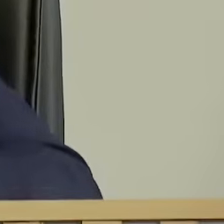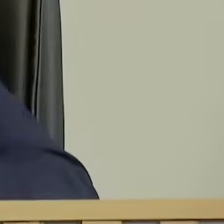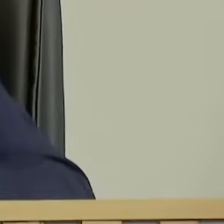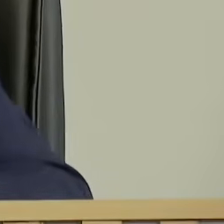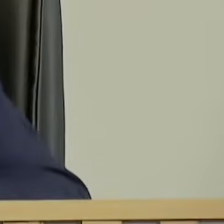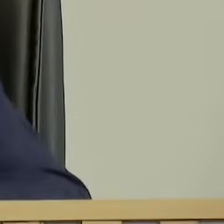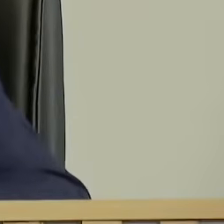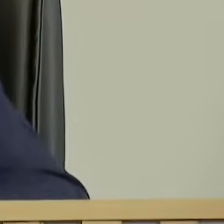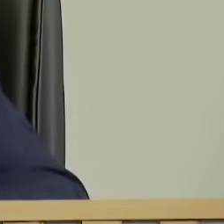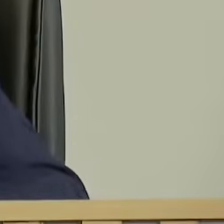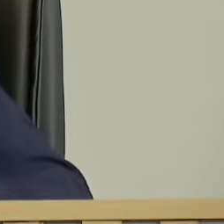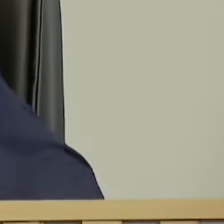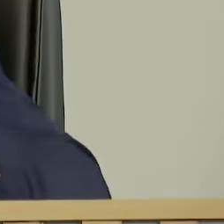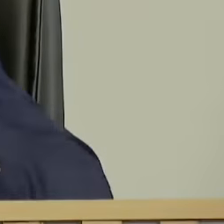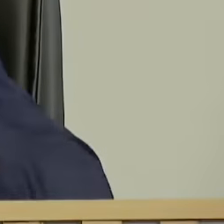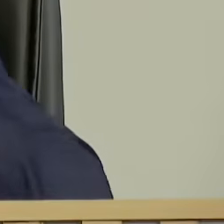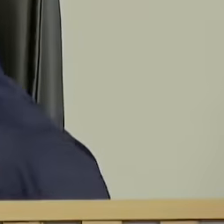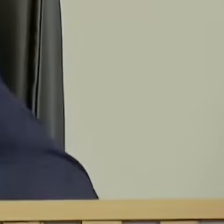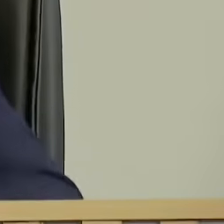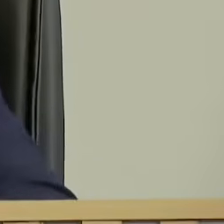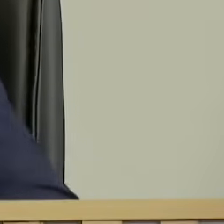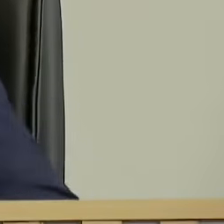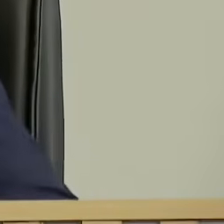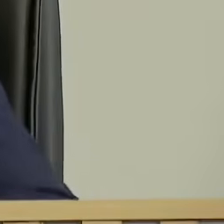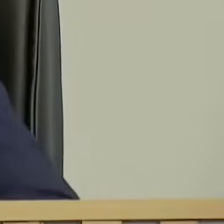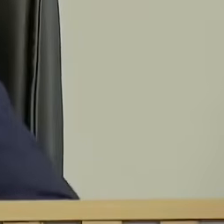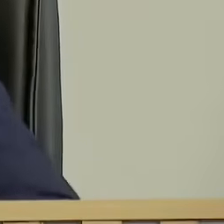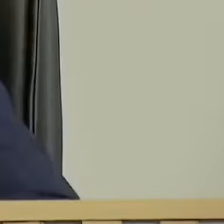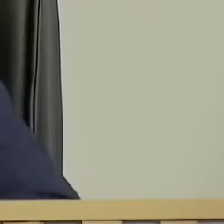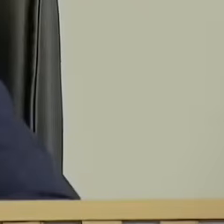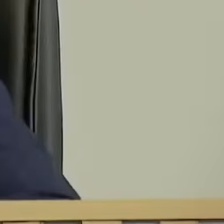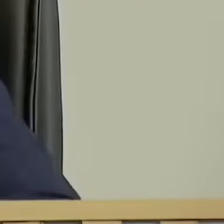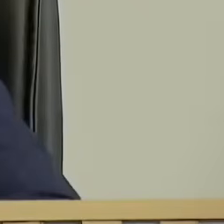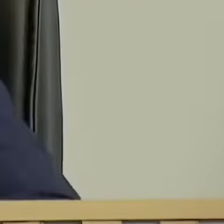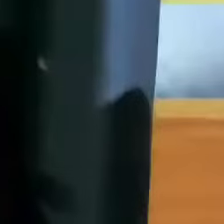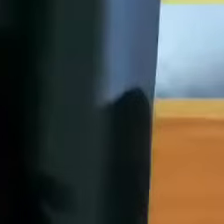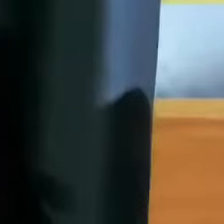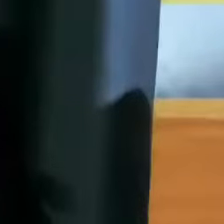by the Provincial Commissioner of KwaZulu-Natal and the project leader.